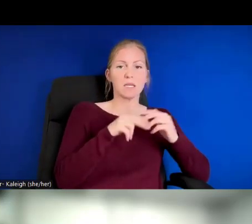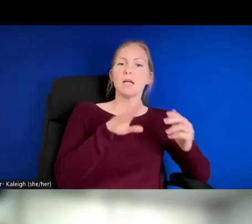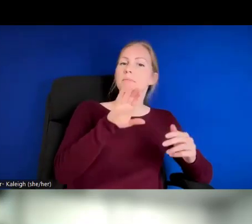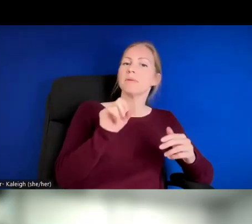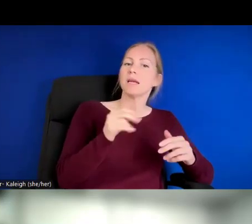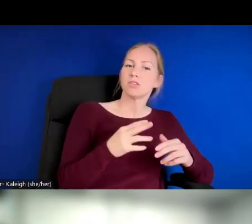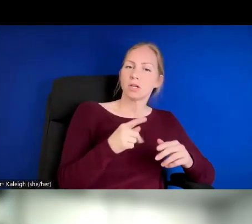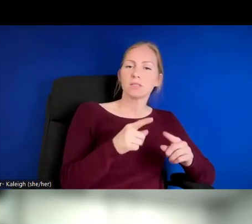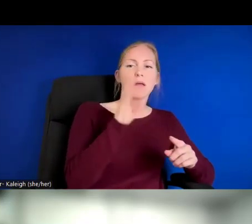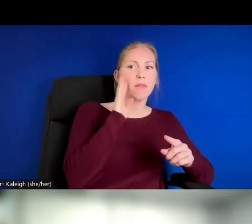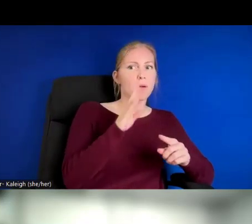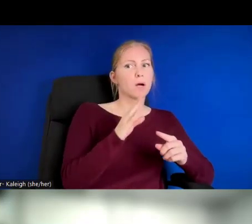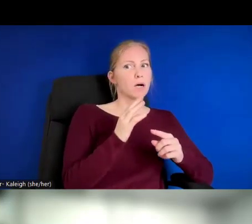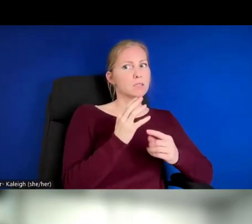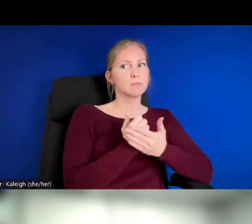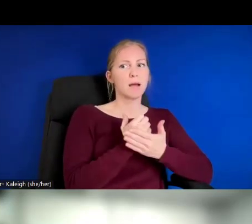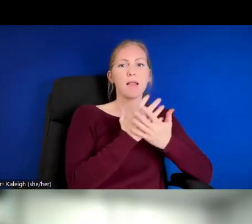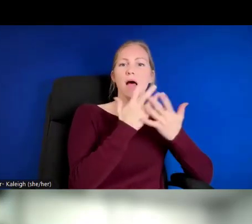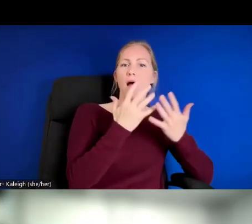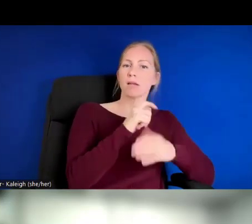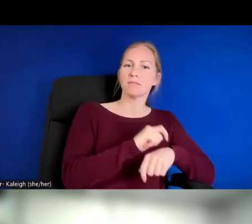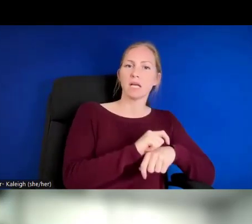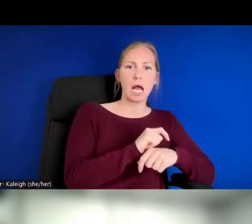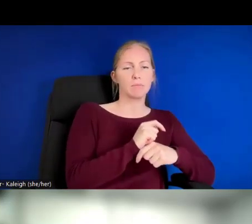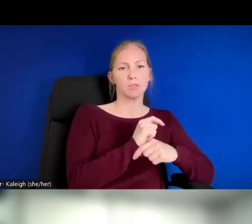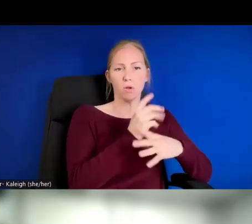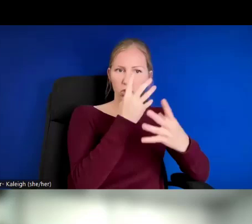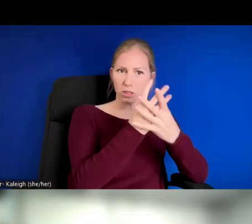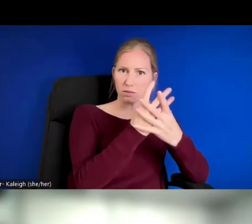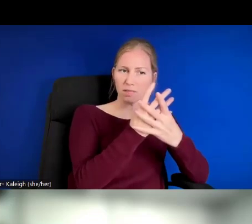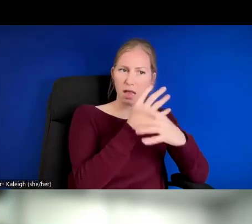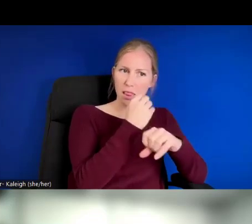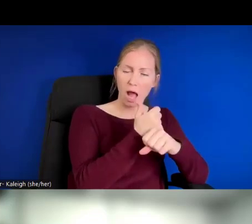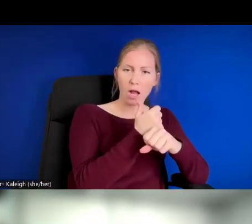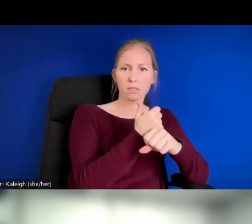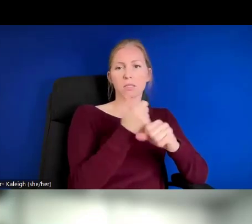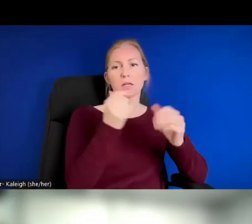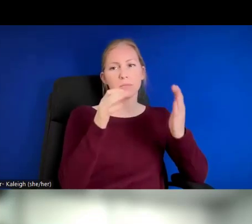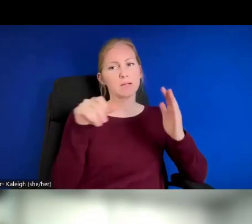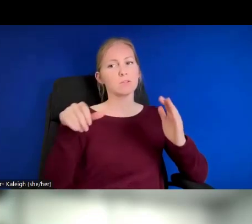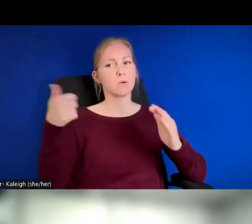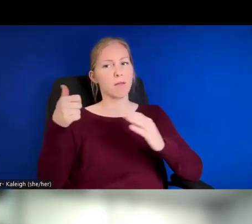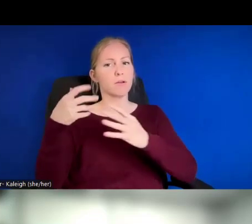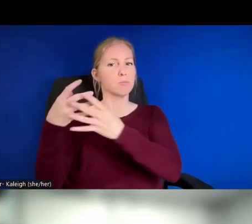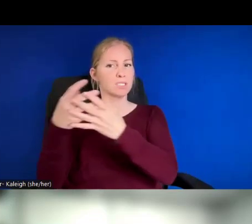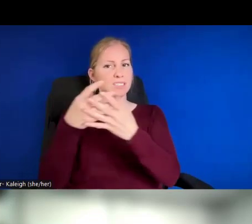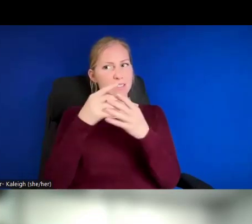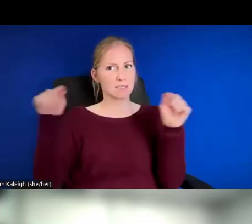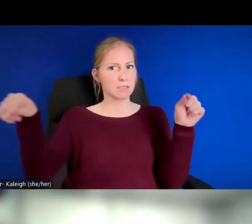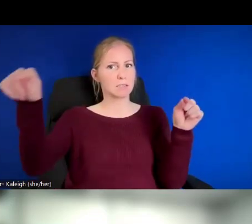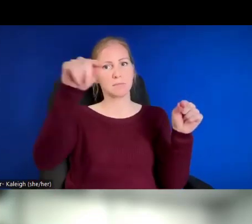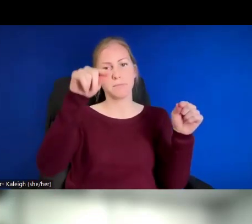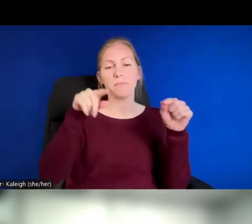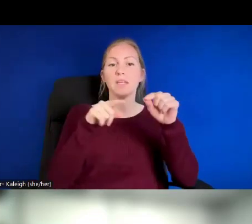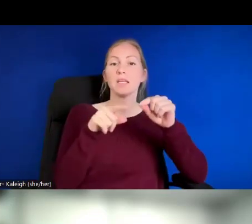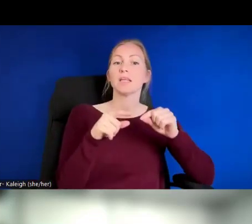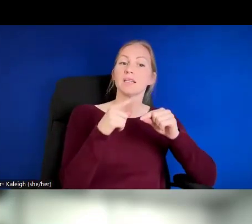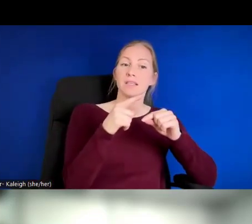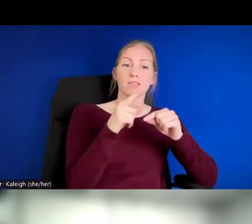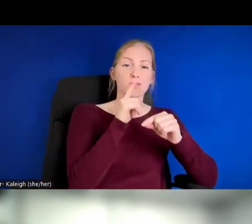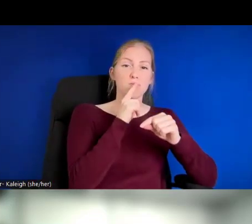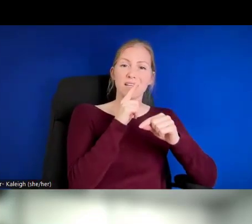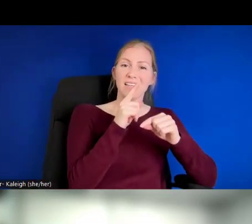other county correctional facilities and prisons. At minimum, every patient is locked in their cell daily